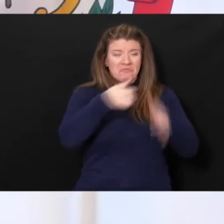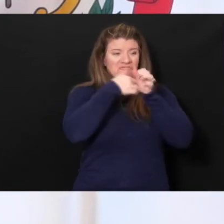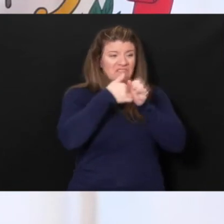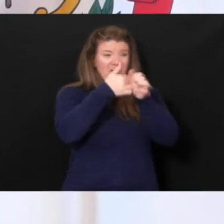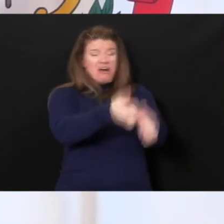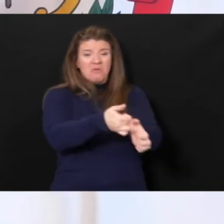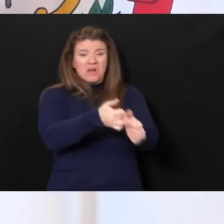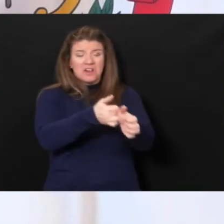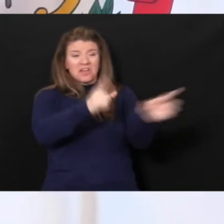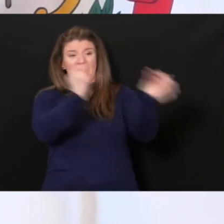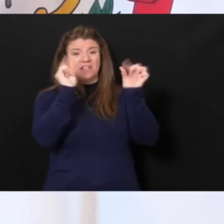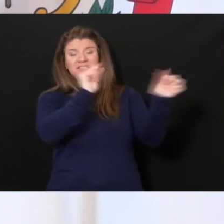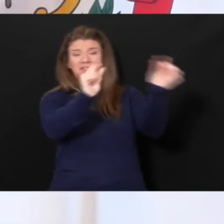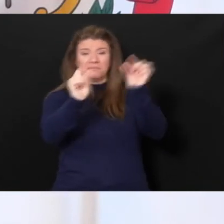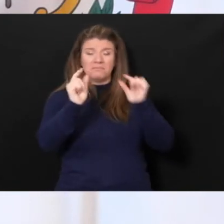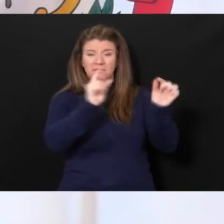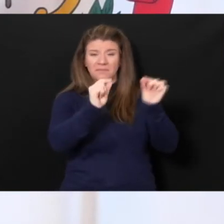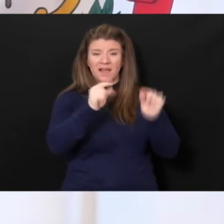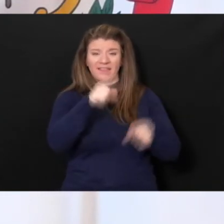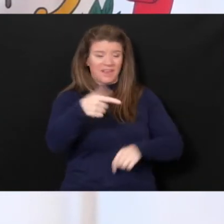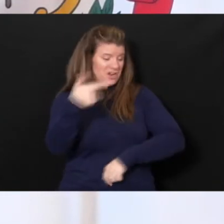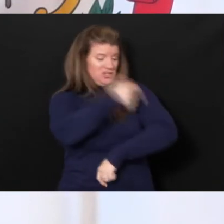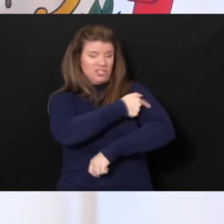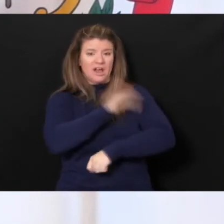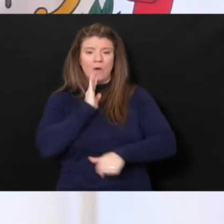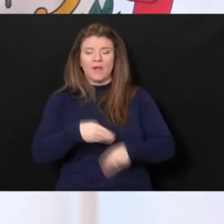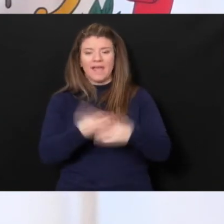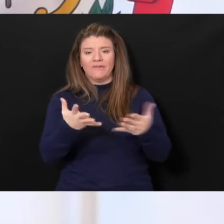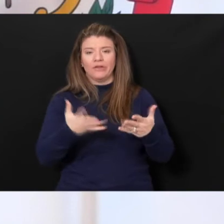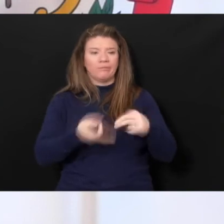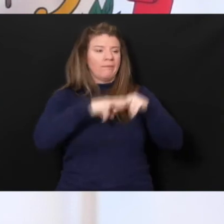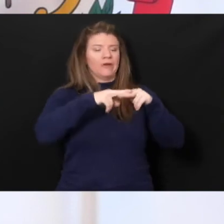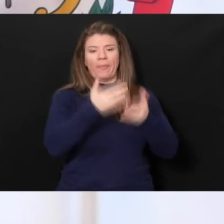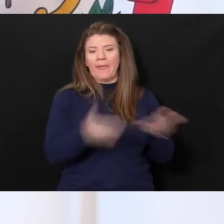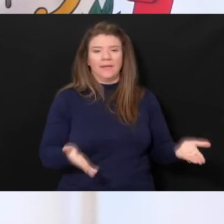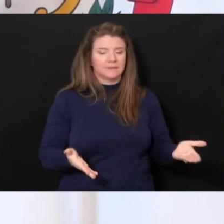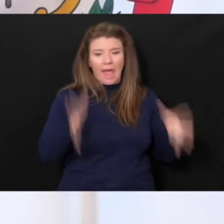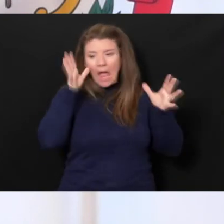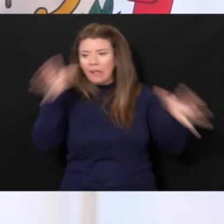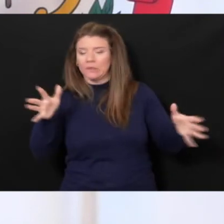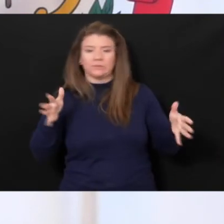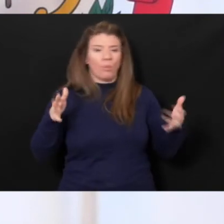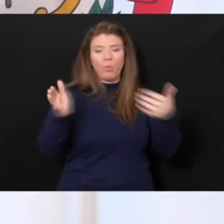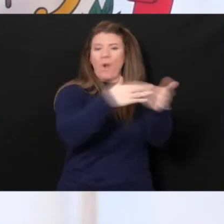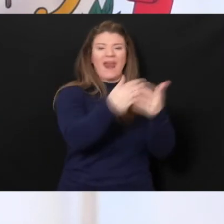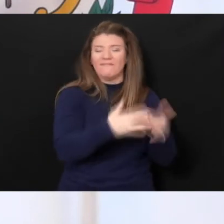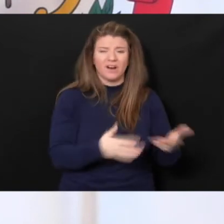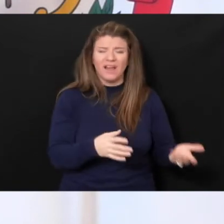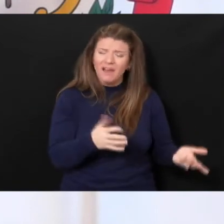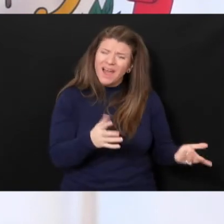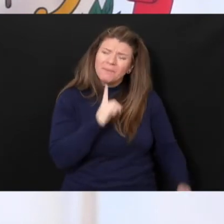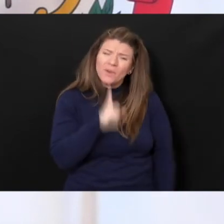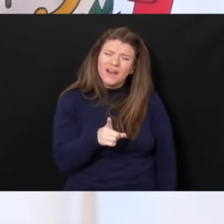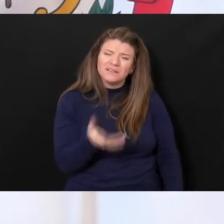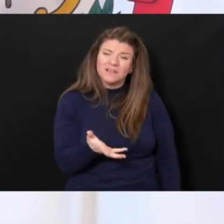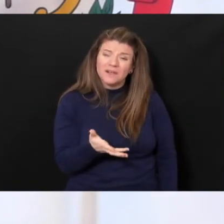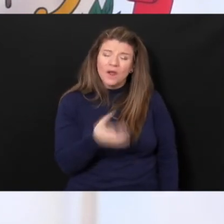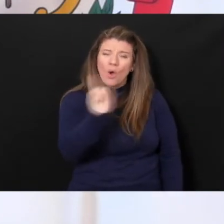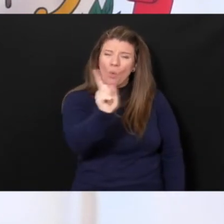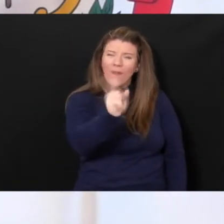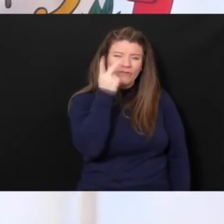about growing antlers or whatever it may be? Just think about it. Where have you